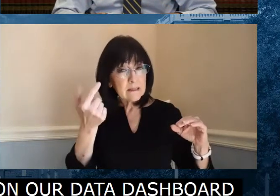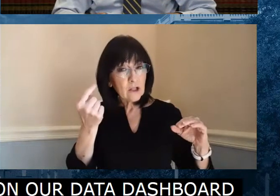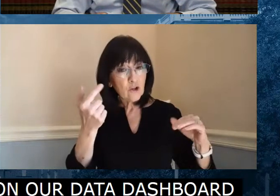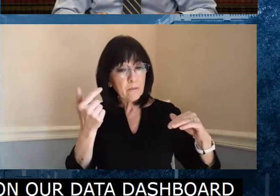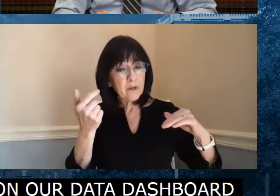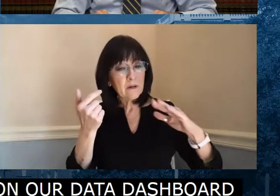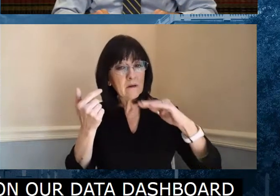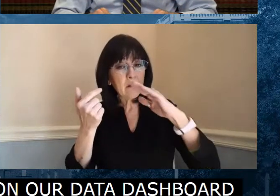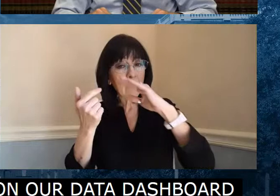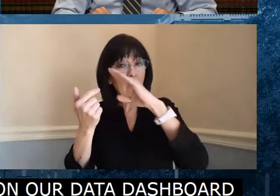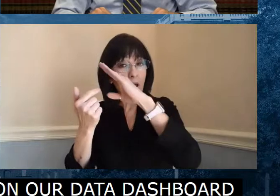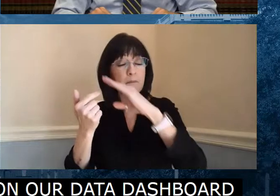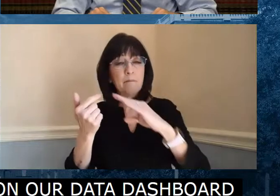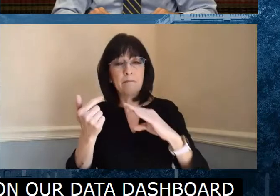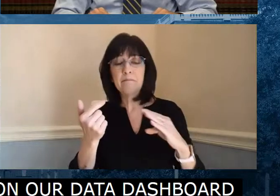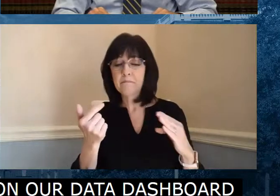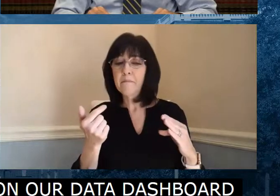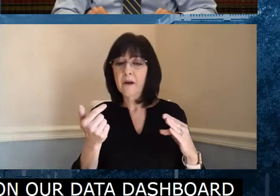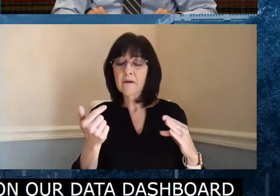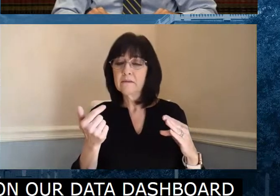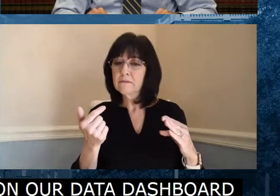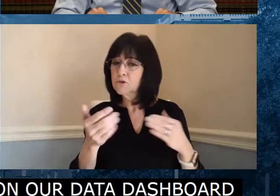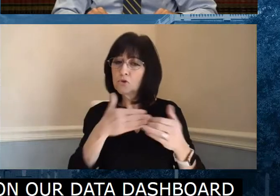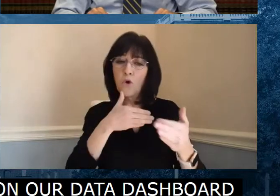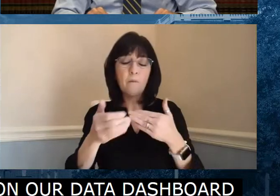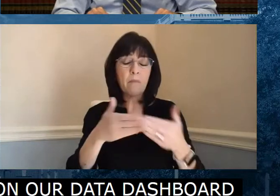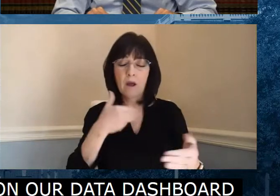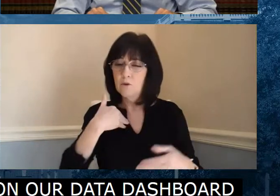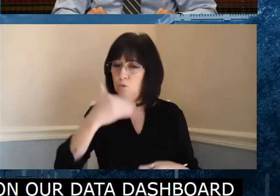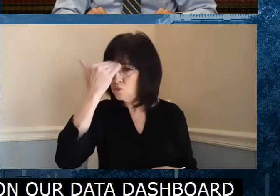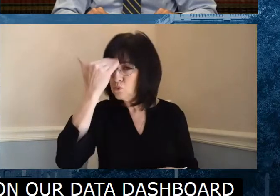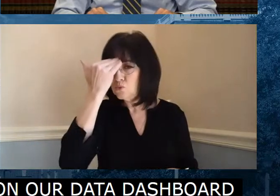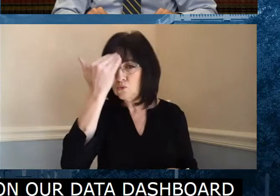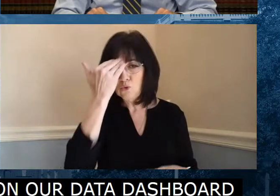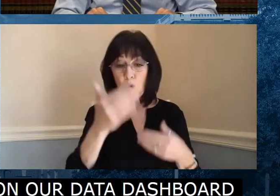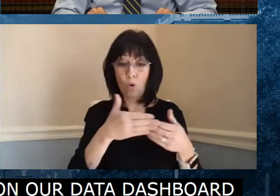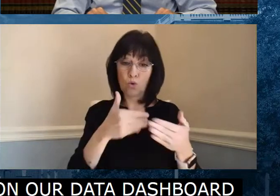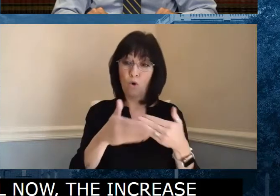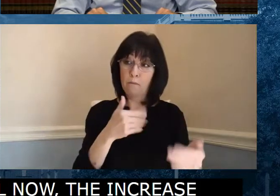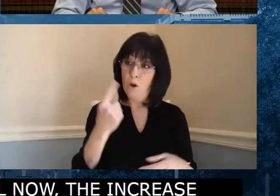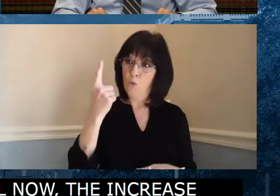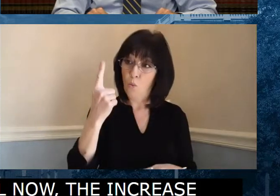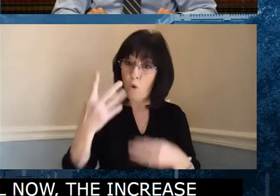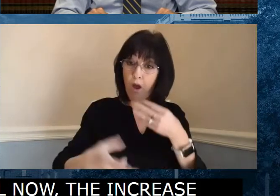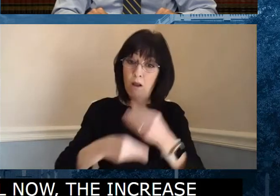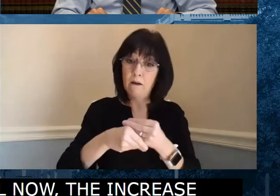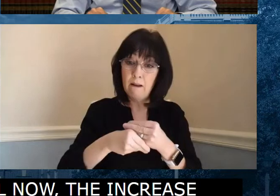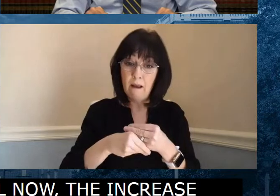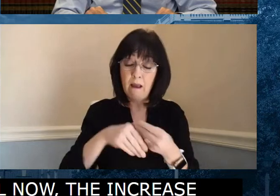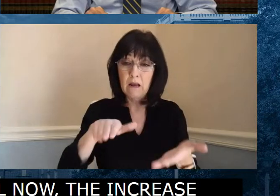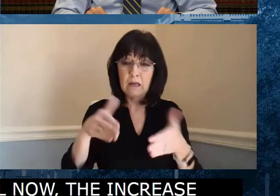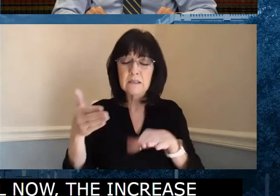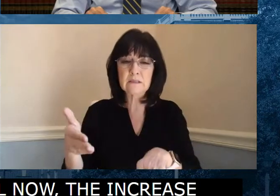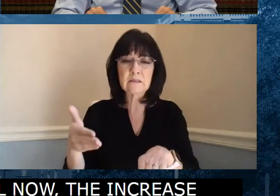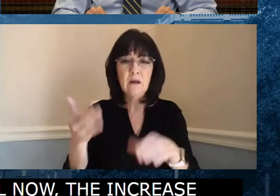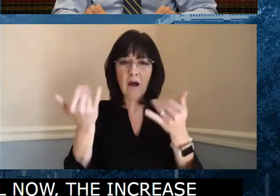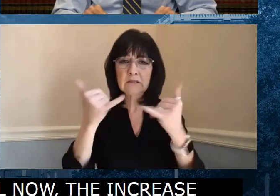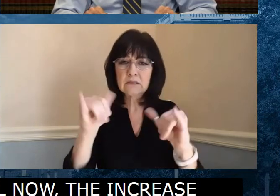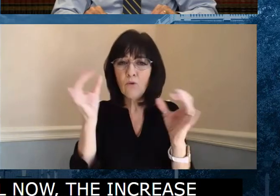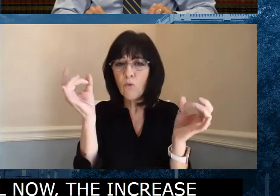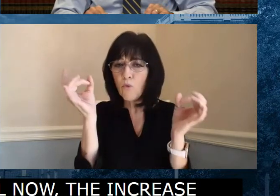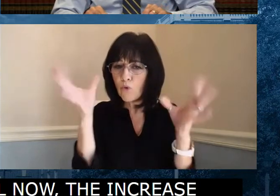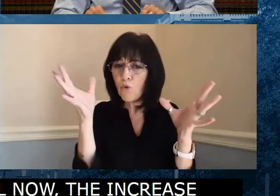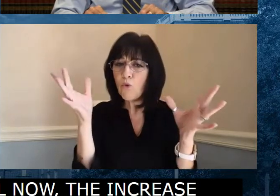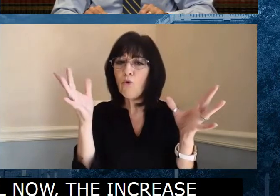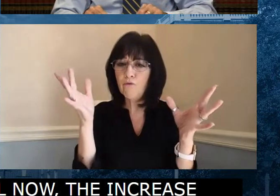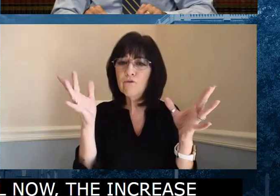death is a sad occurrence for those individual family members and neighbors that experience